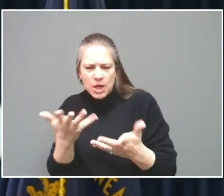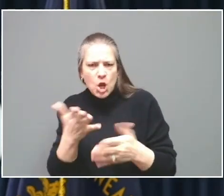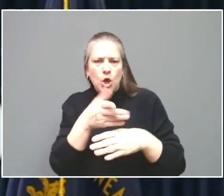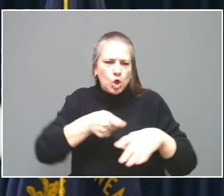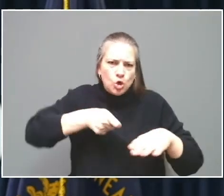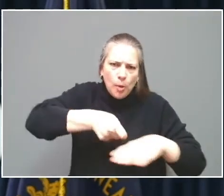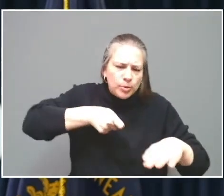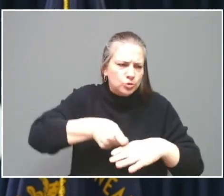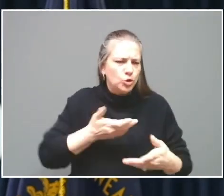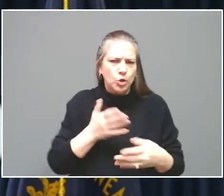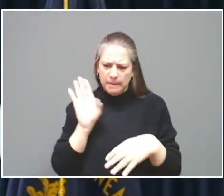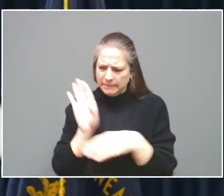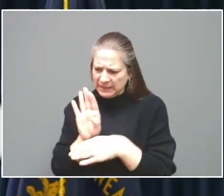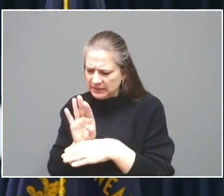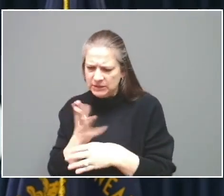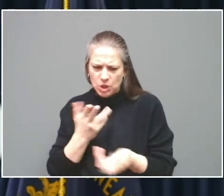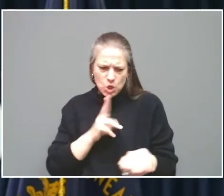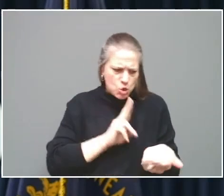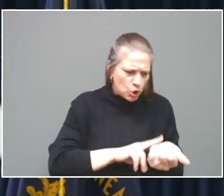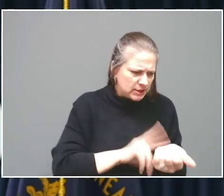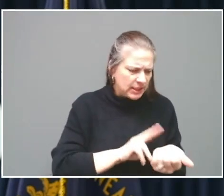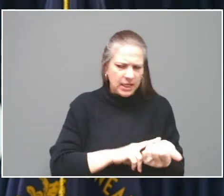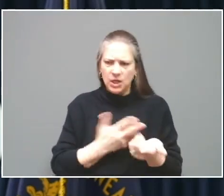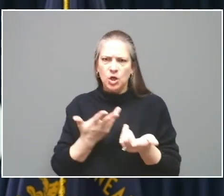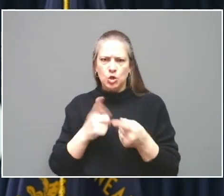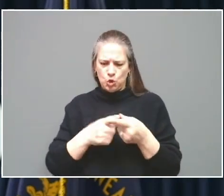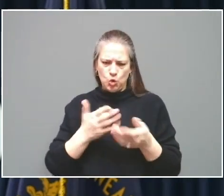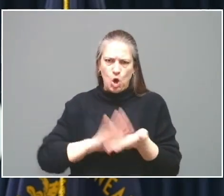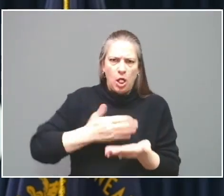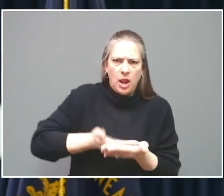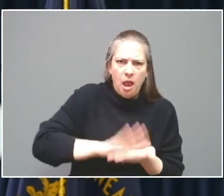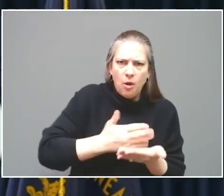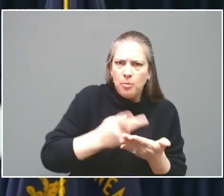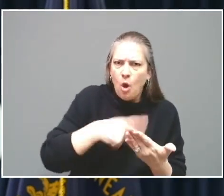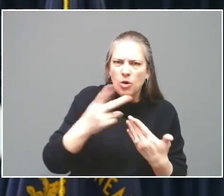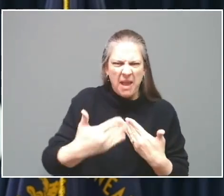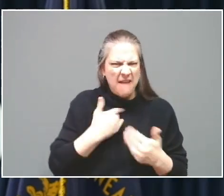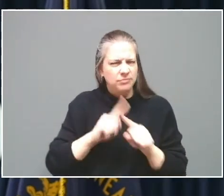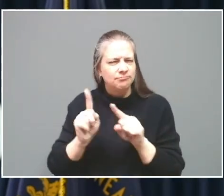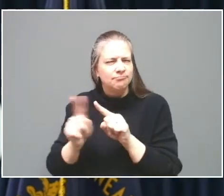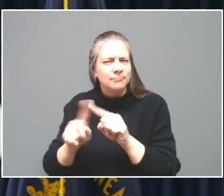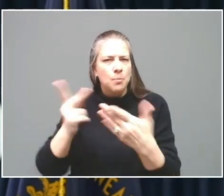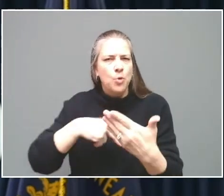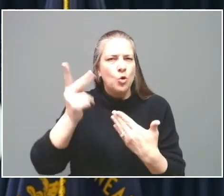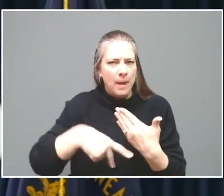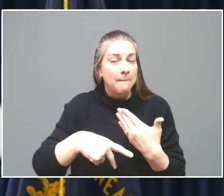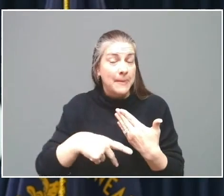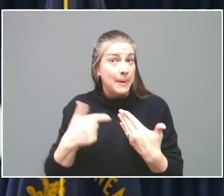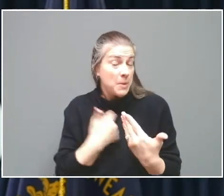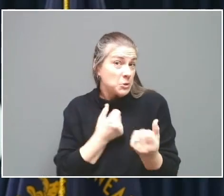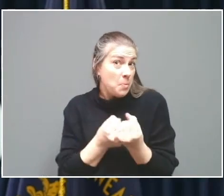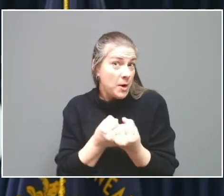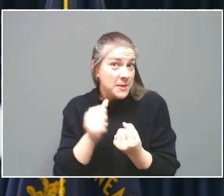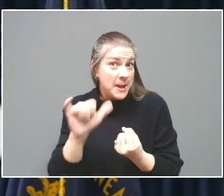business, nursing to culinary programs. And we are committed to supporting those important programs.